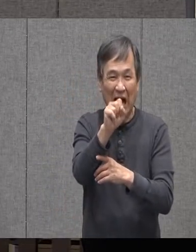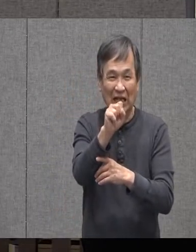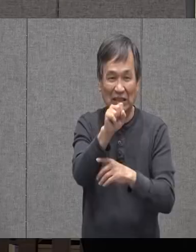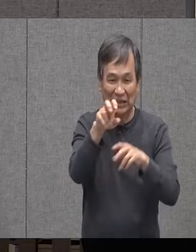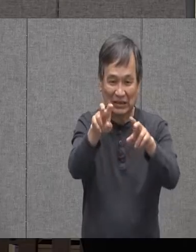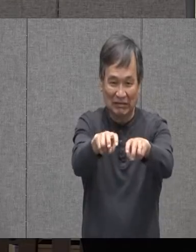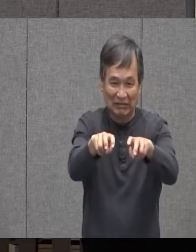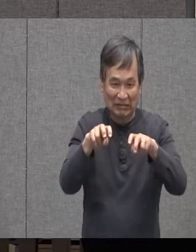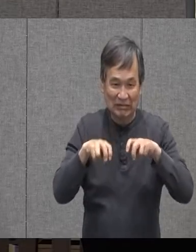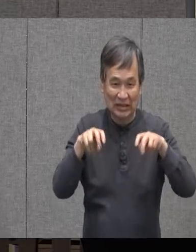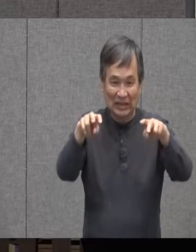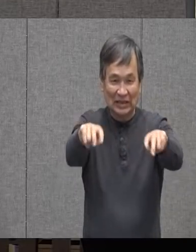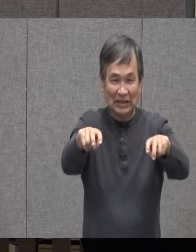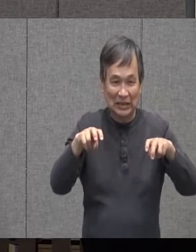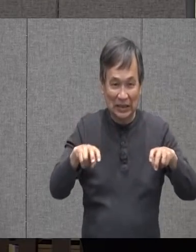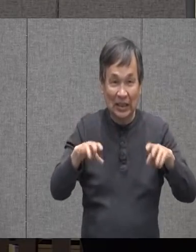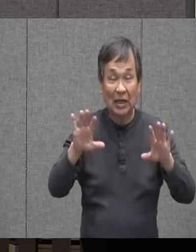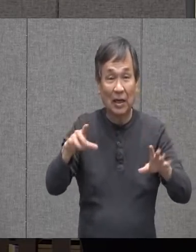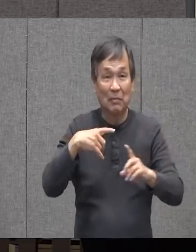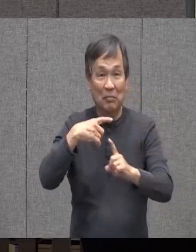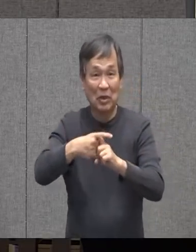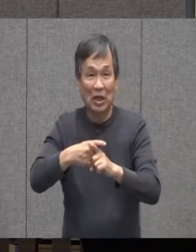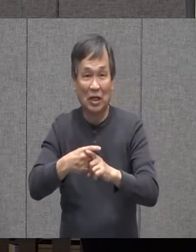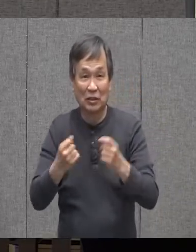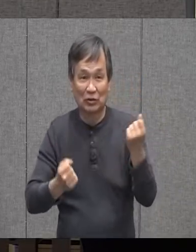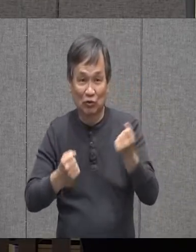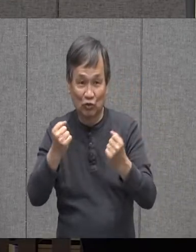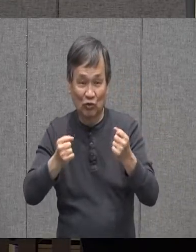the traffic lanes,